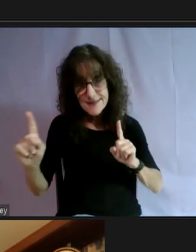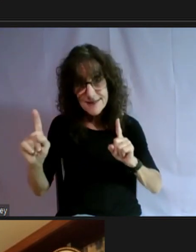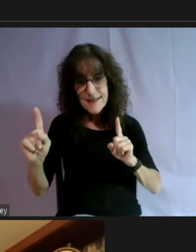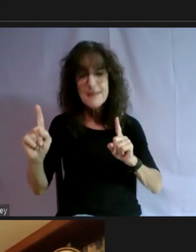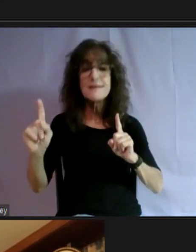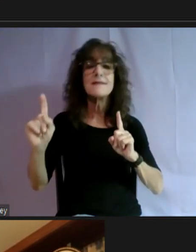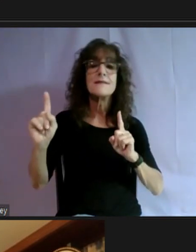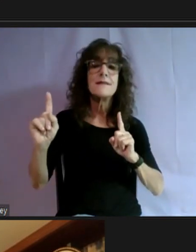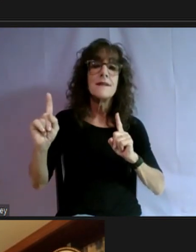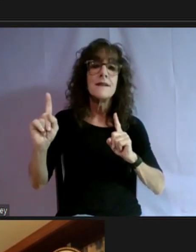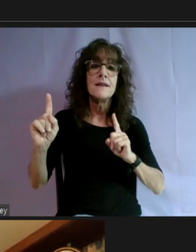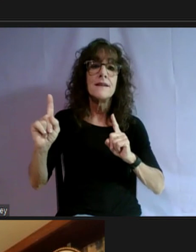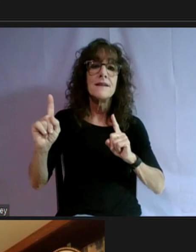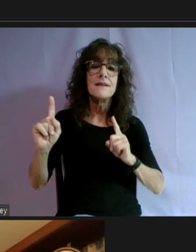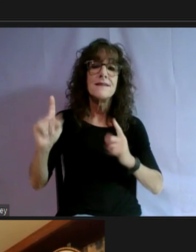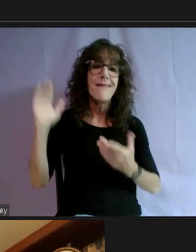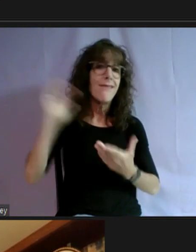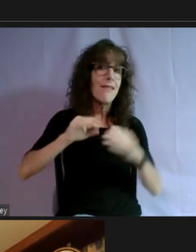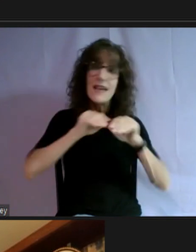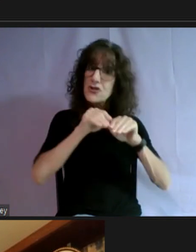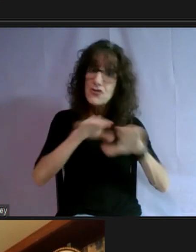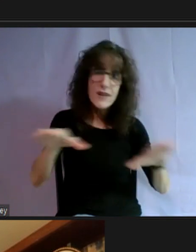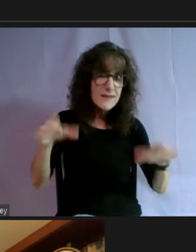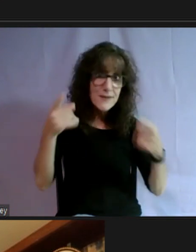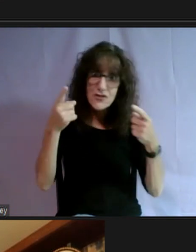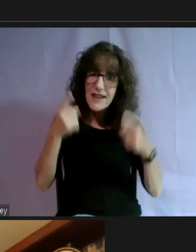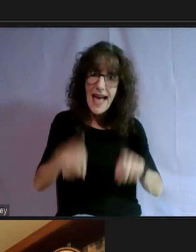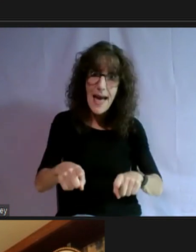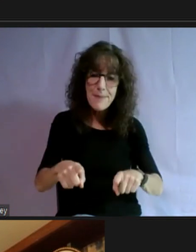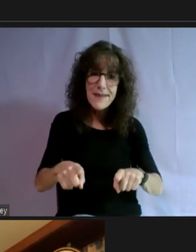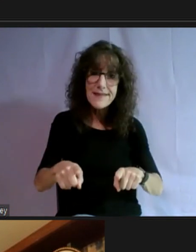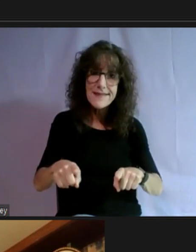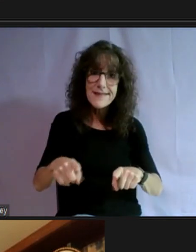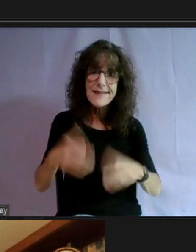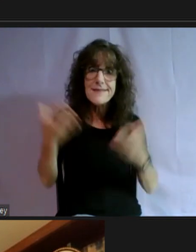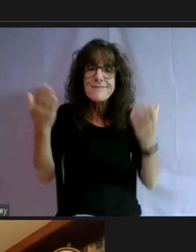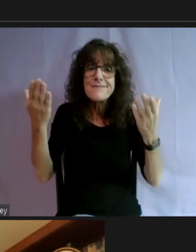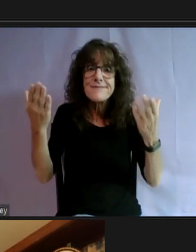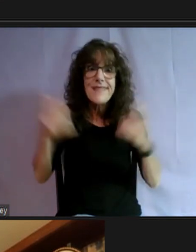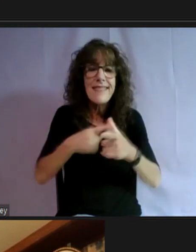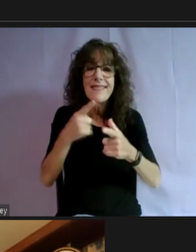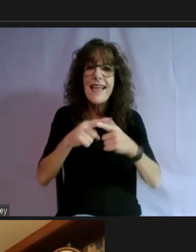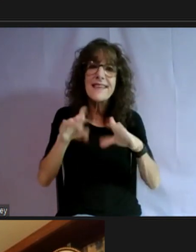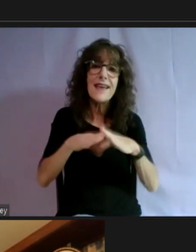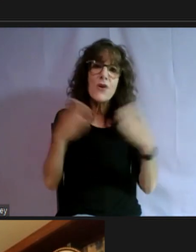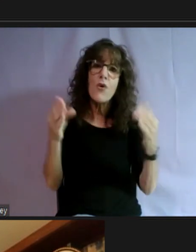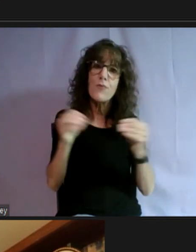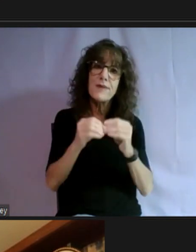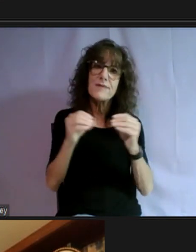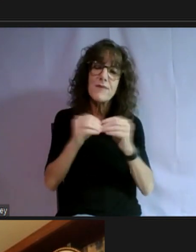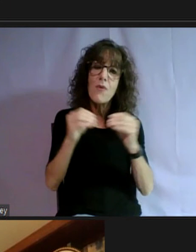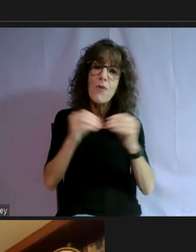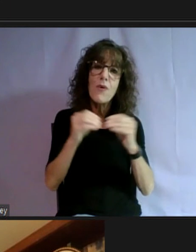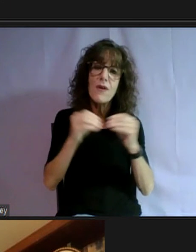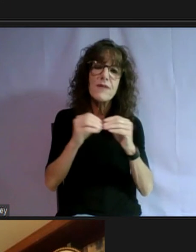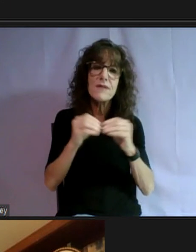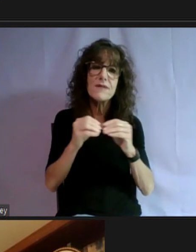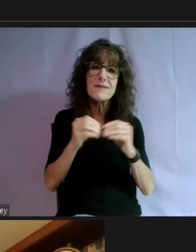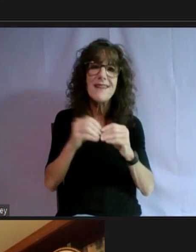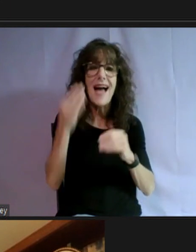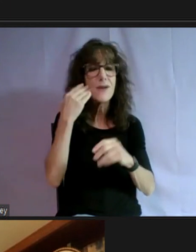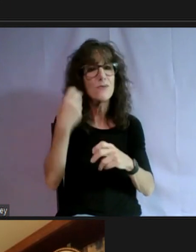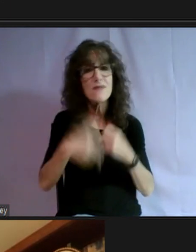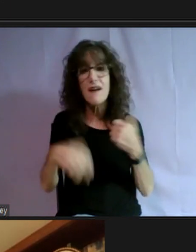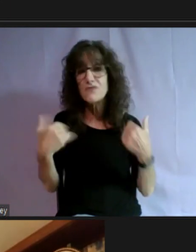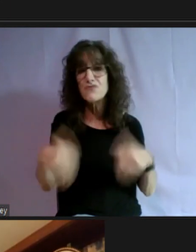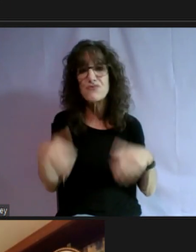um, the less transmission we'll have, and the better we'll be able to open additional sectors. I know that it's hard. I